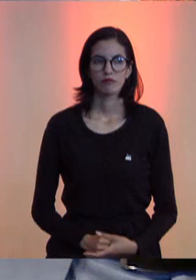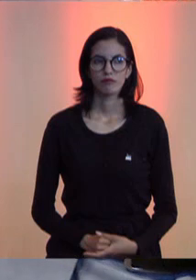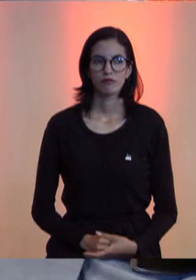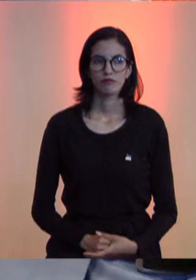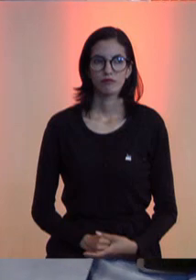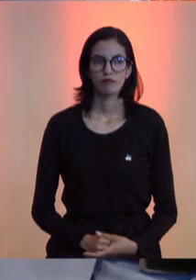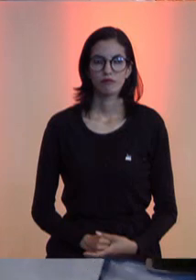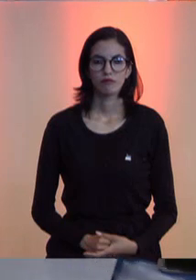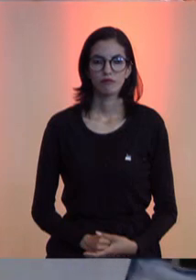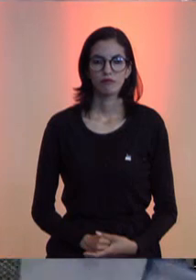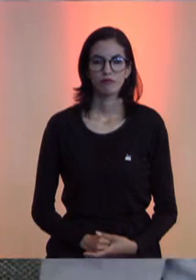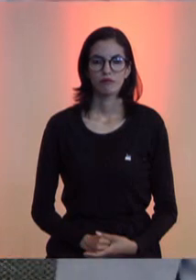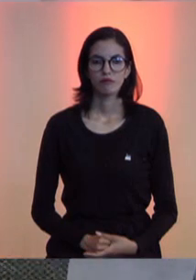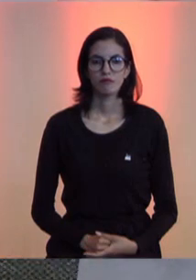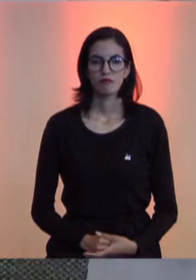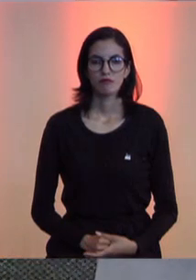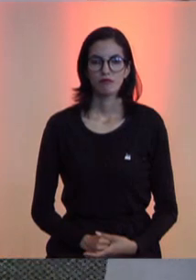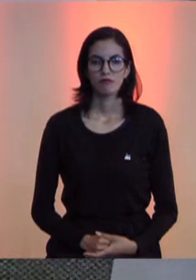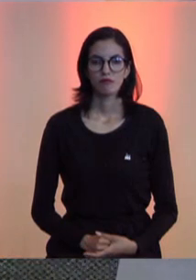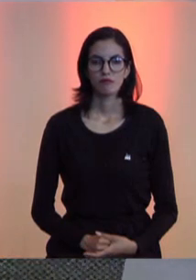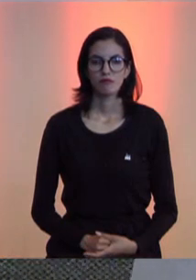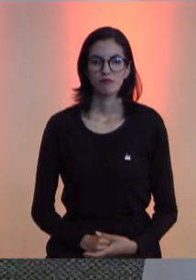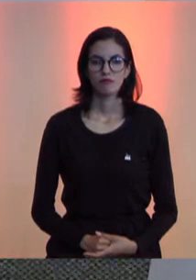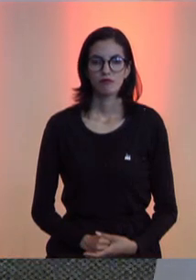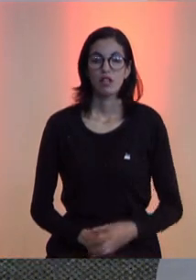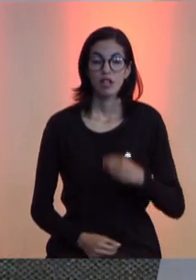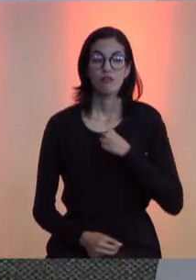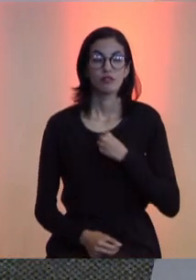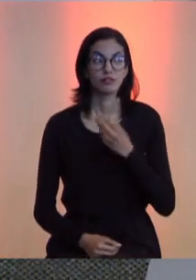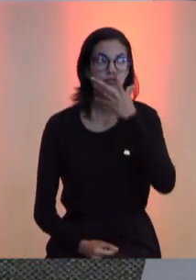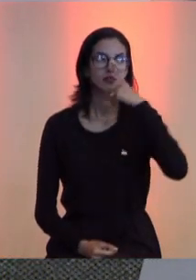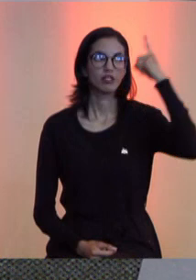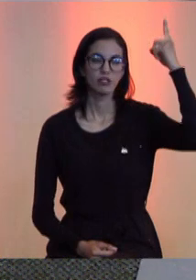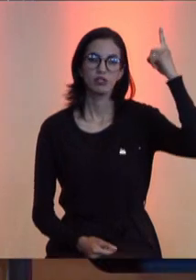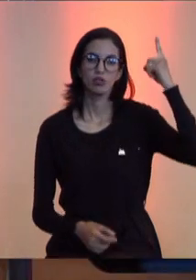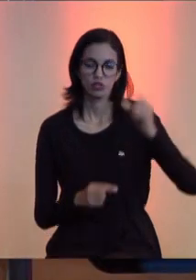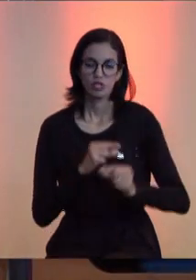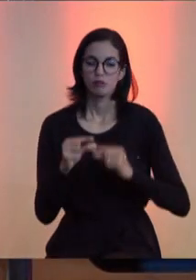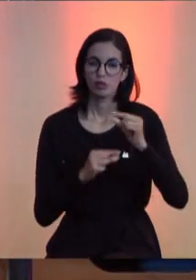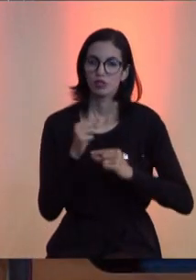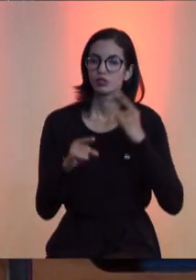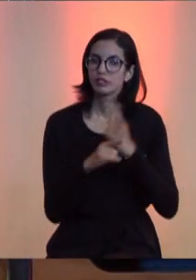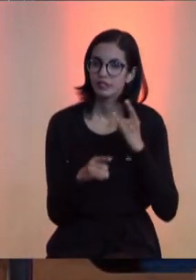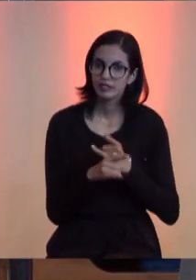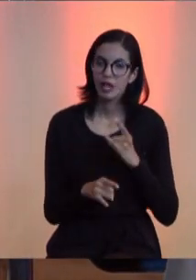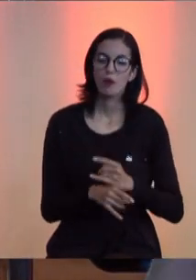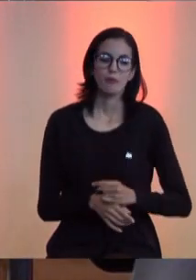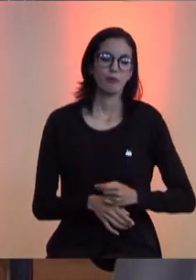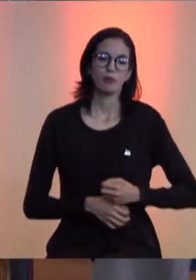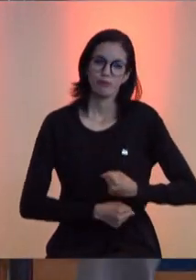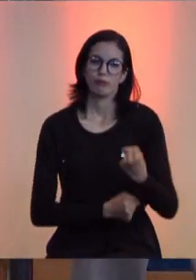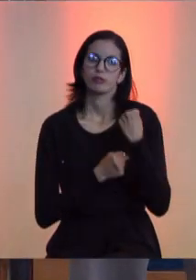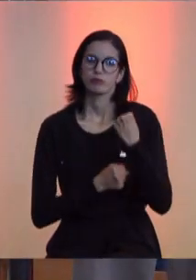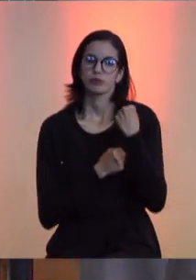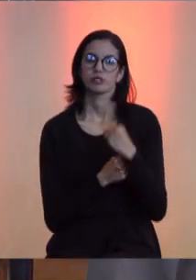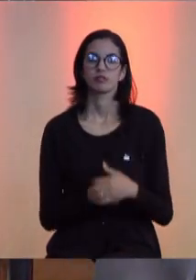les ayudaron a desarrollar esta fe fuerte. The parents taught them several things in their lives.